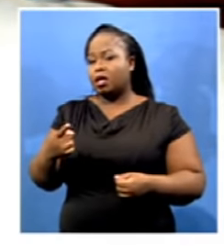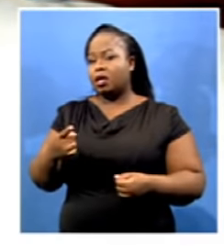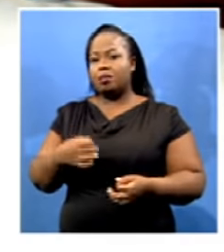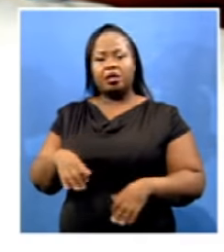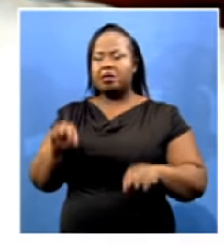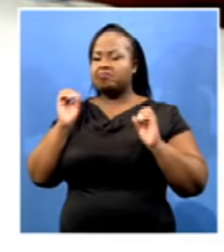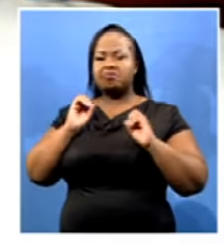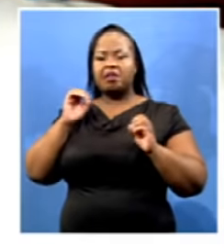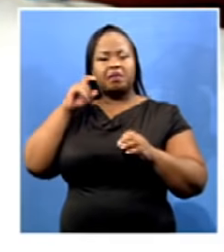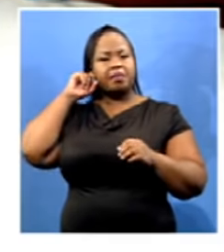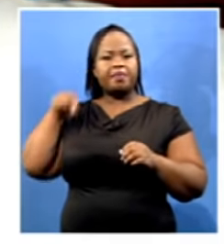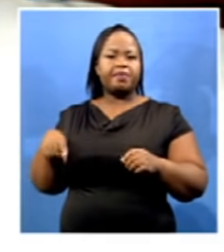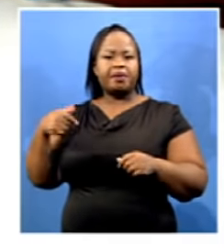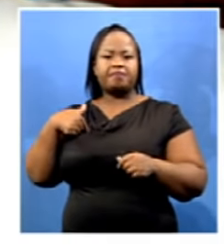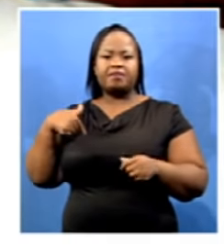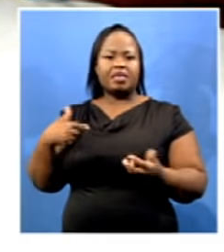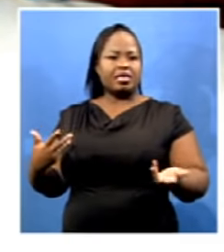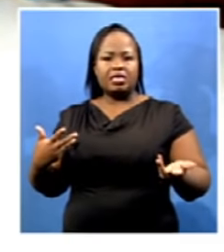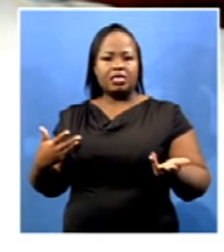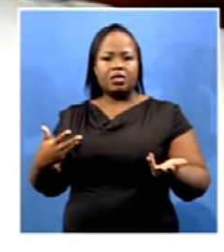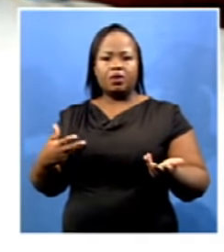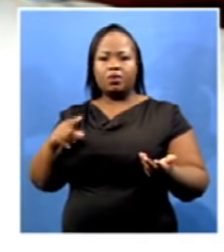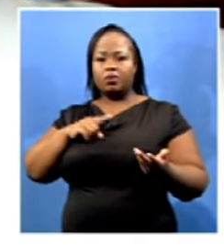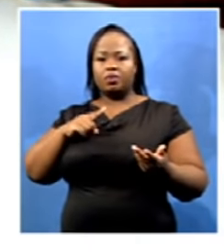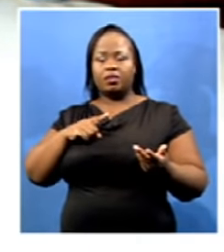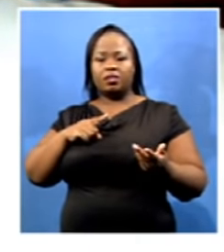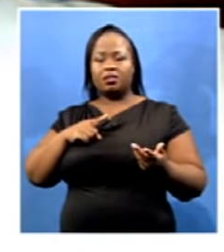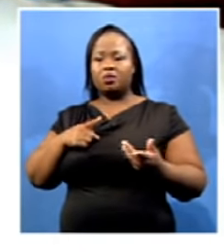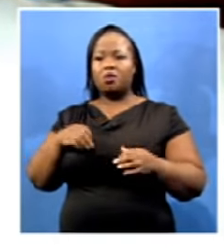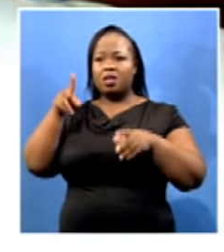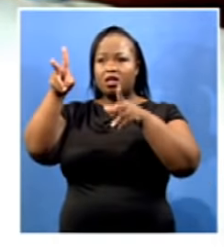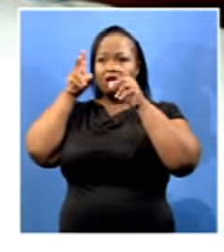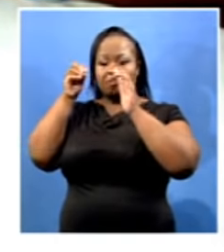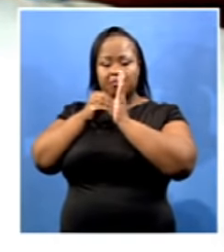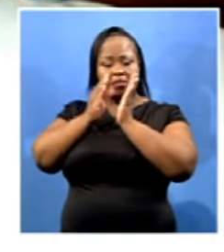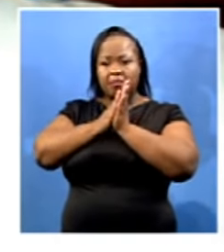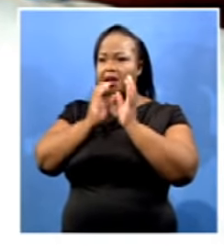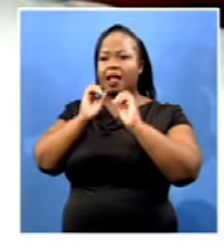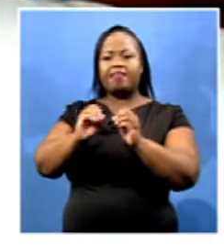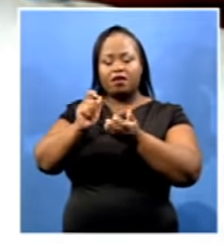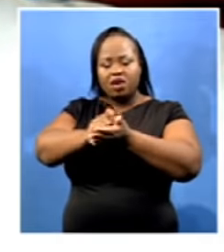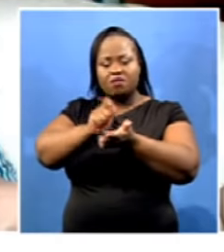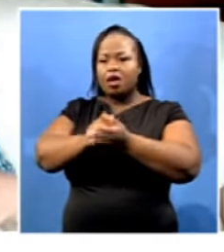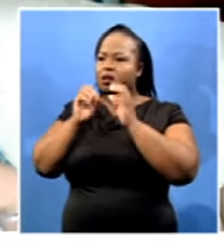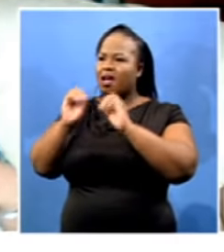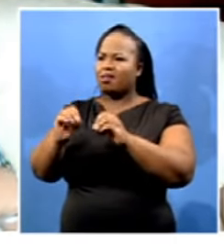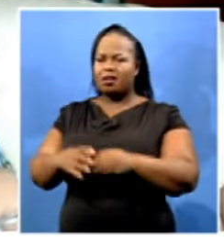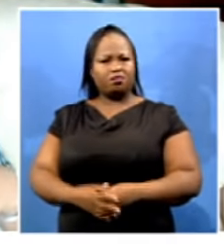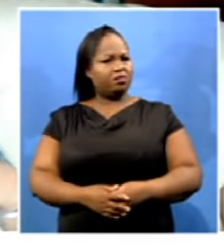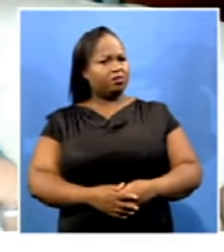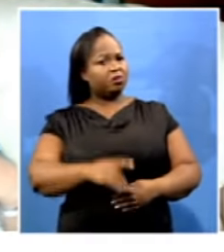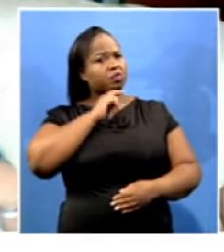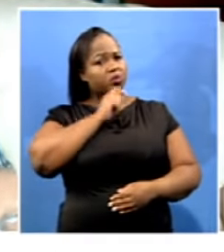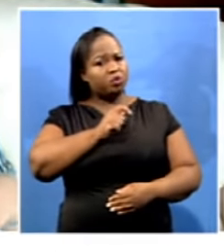nothing was going to count. Not a single note was taken while I spoke. Are you kidding me? So that was it? I